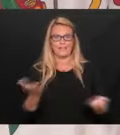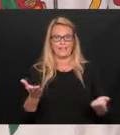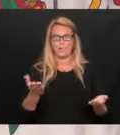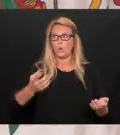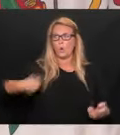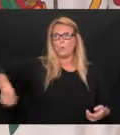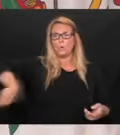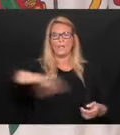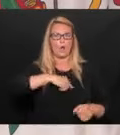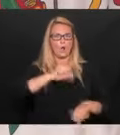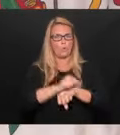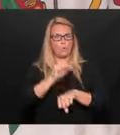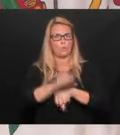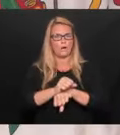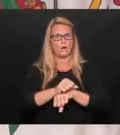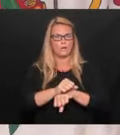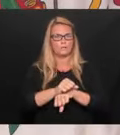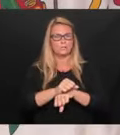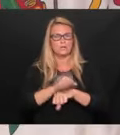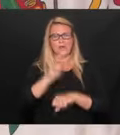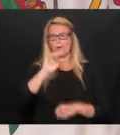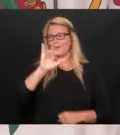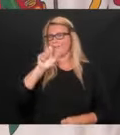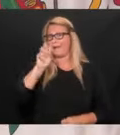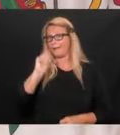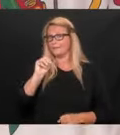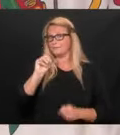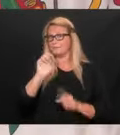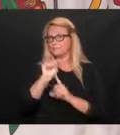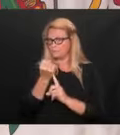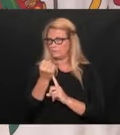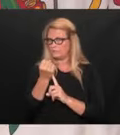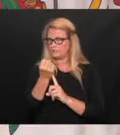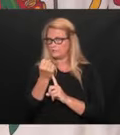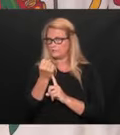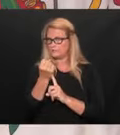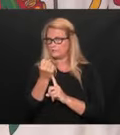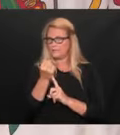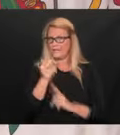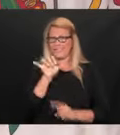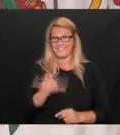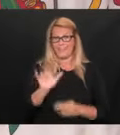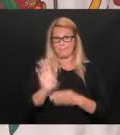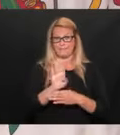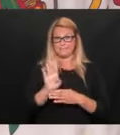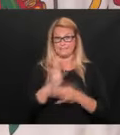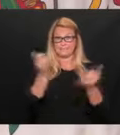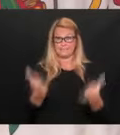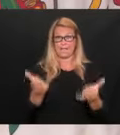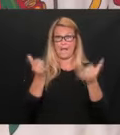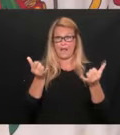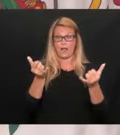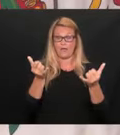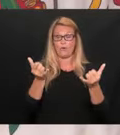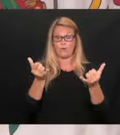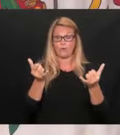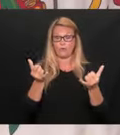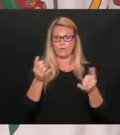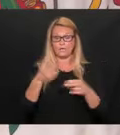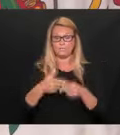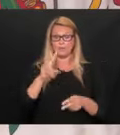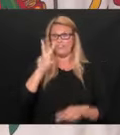really hard on the Myelin situation, and that company now is called